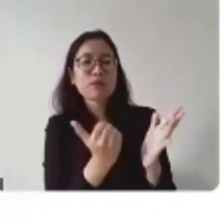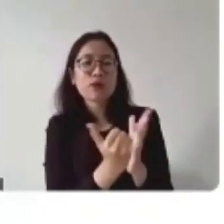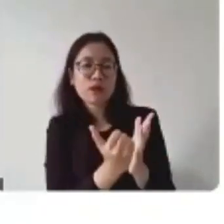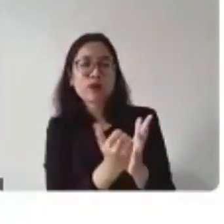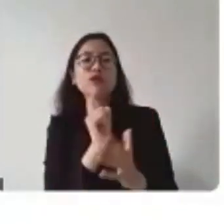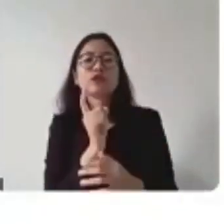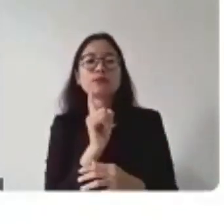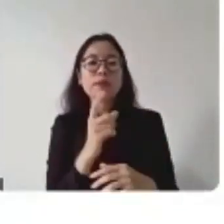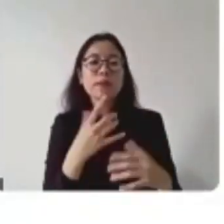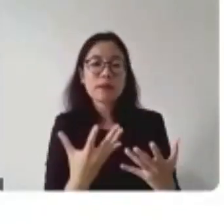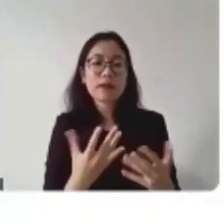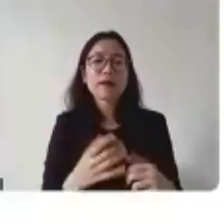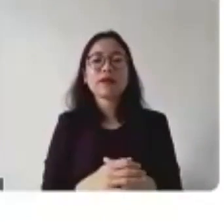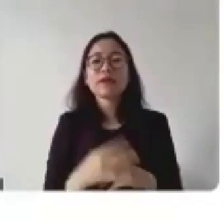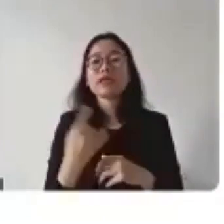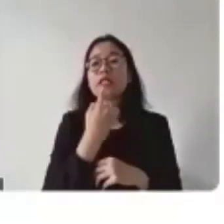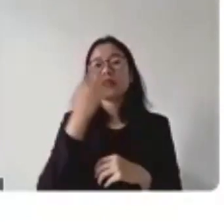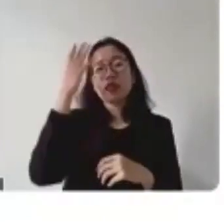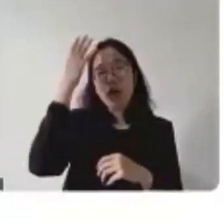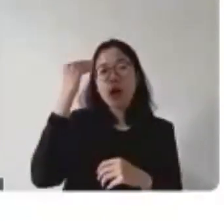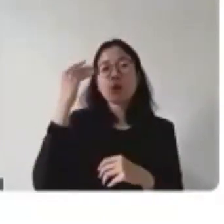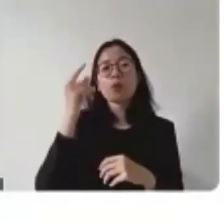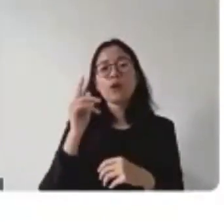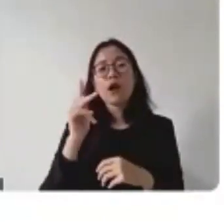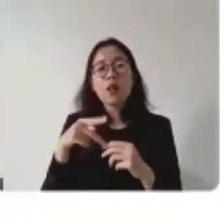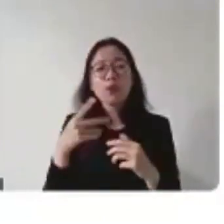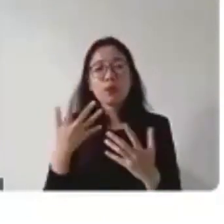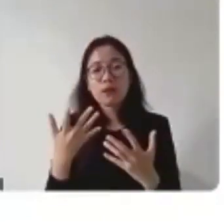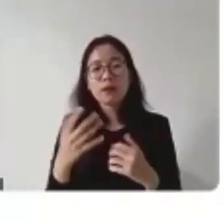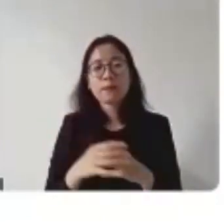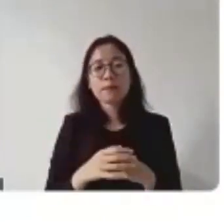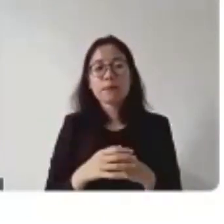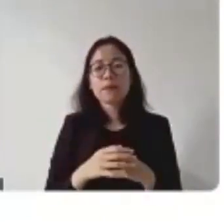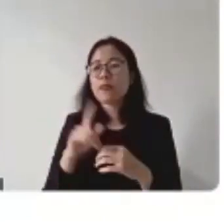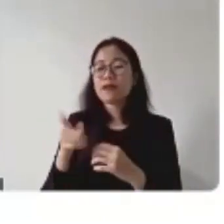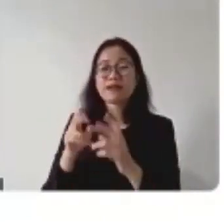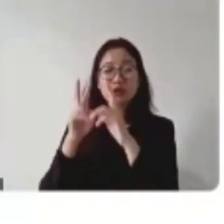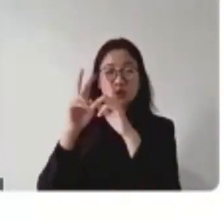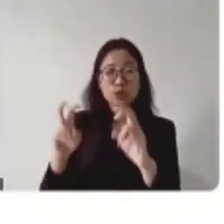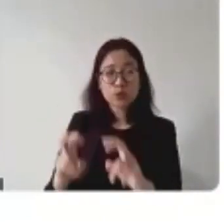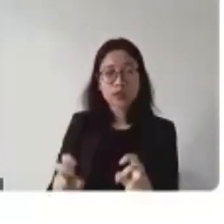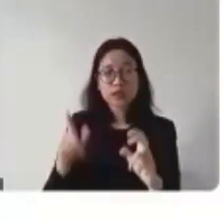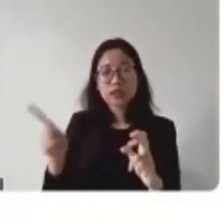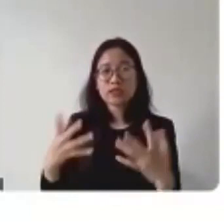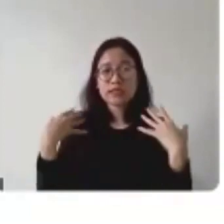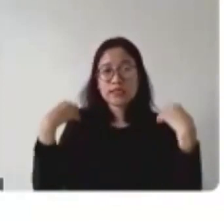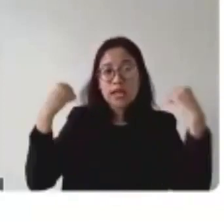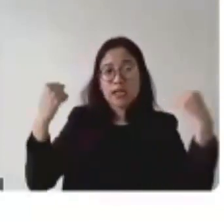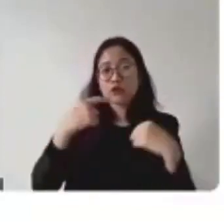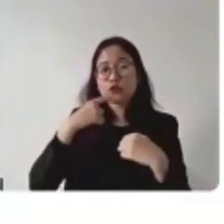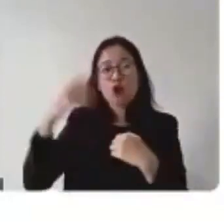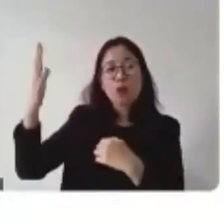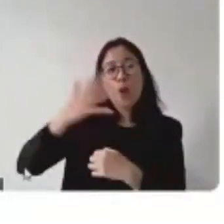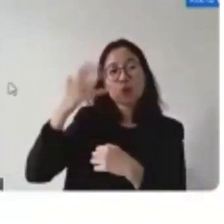the health studies on air pollution, and we know that air pollution has effects